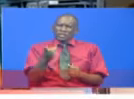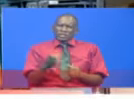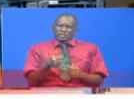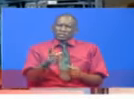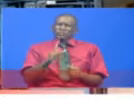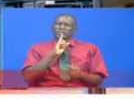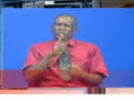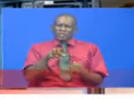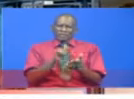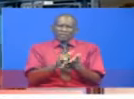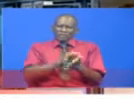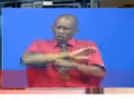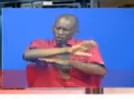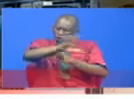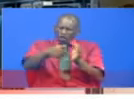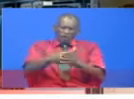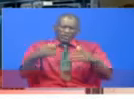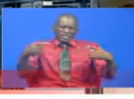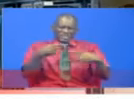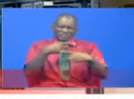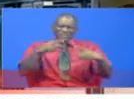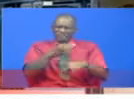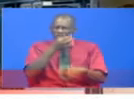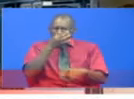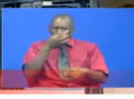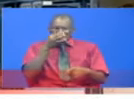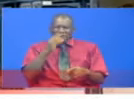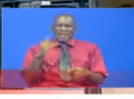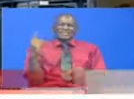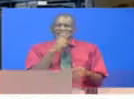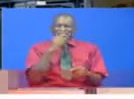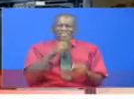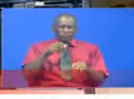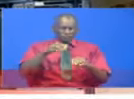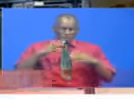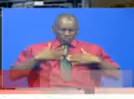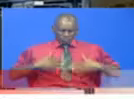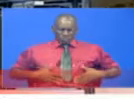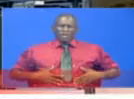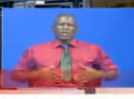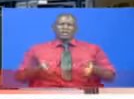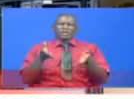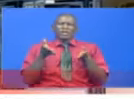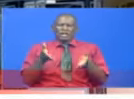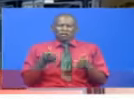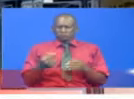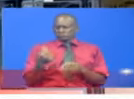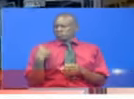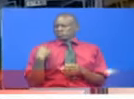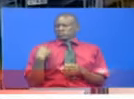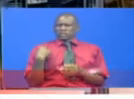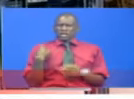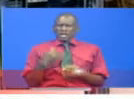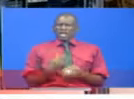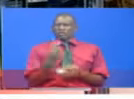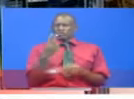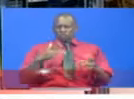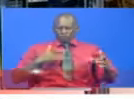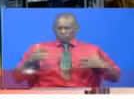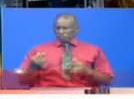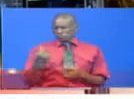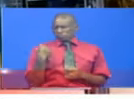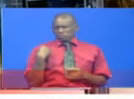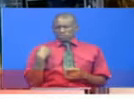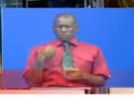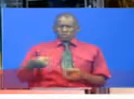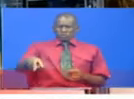You said that all forms of tobacco are harmful to our bodies. Recently, I have two concerns. Recently,